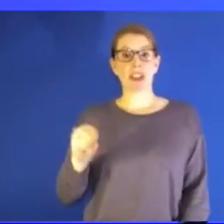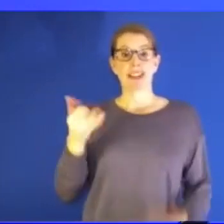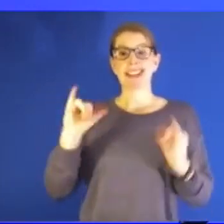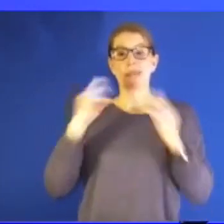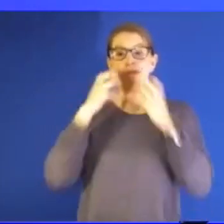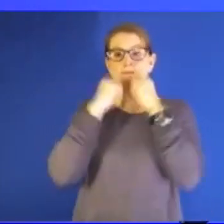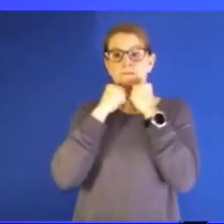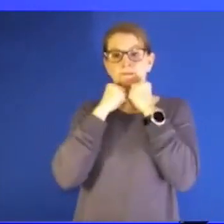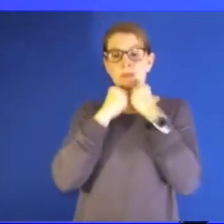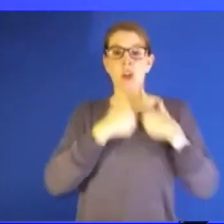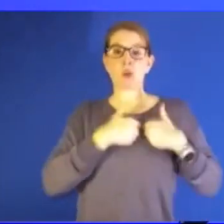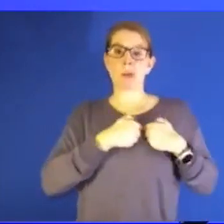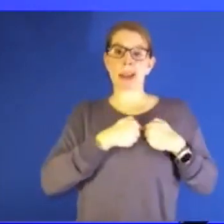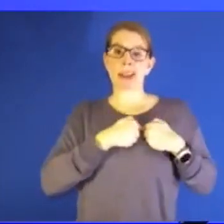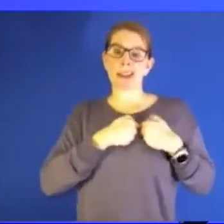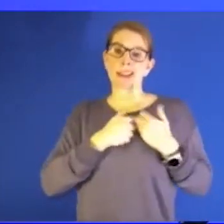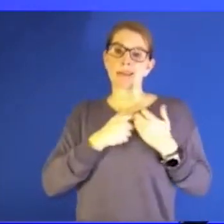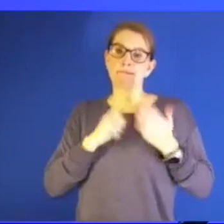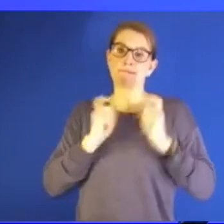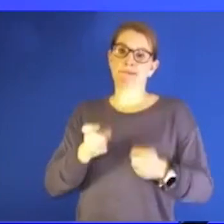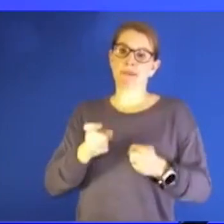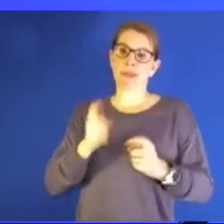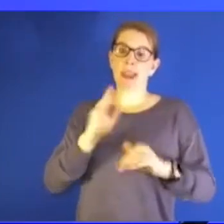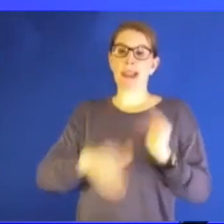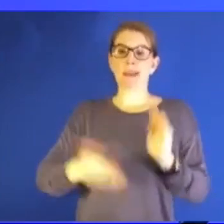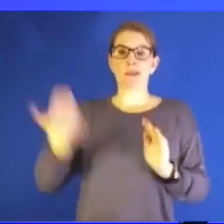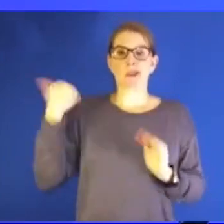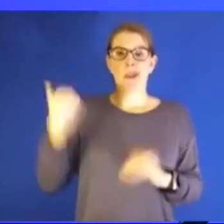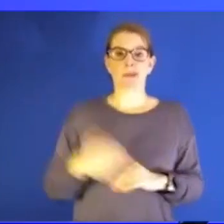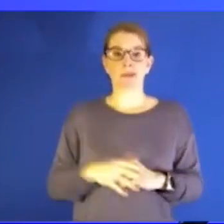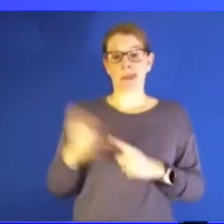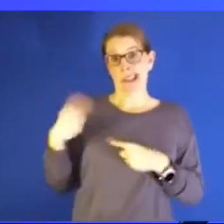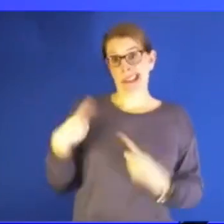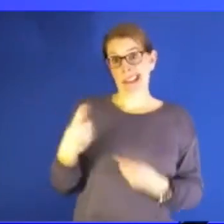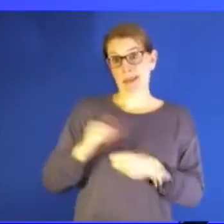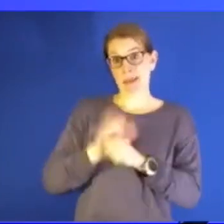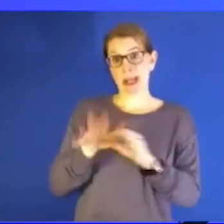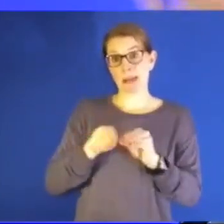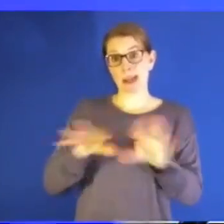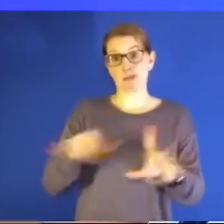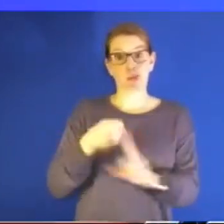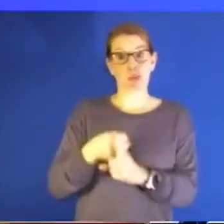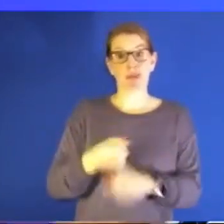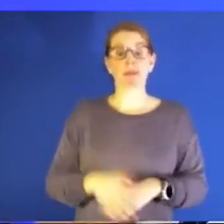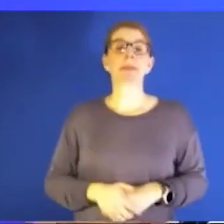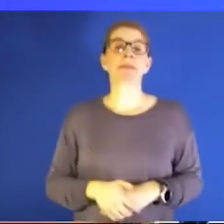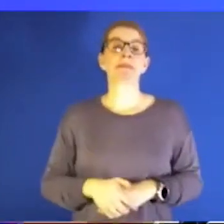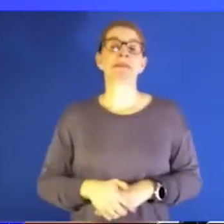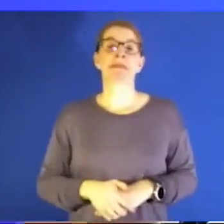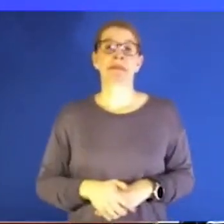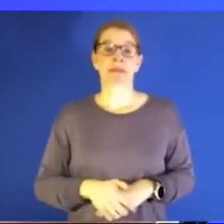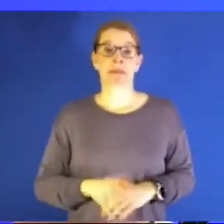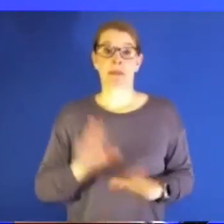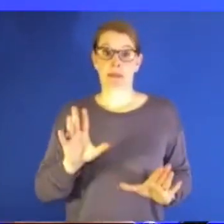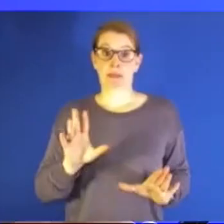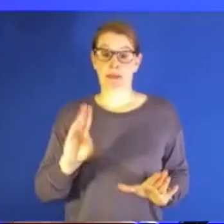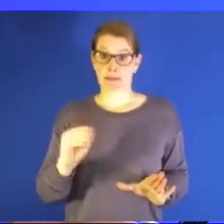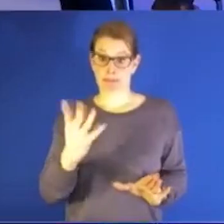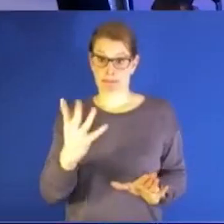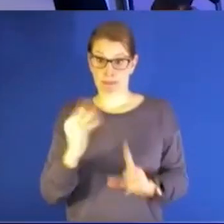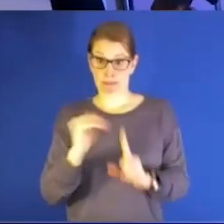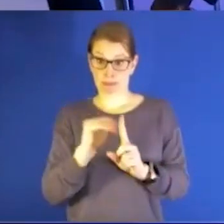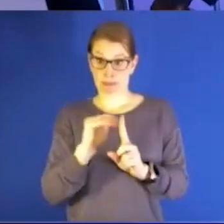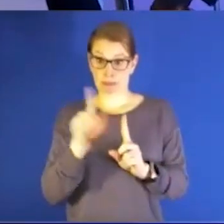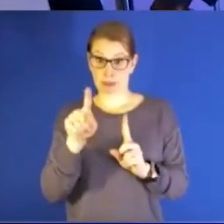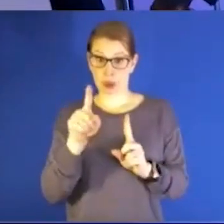romantic gestures more than ever, even since the pandemic began. So I did to give you a little friendly reminder when you walked in.